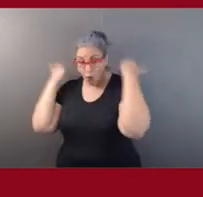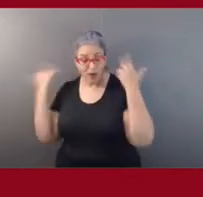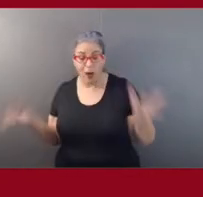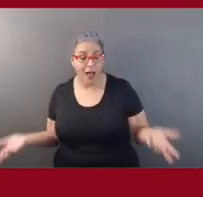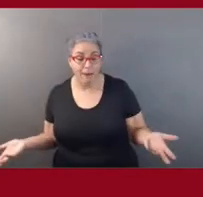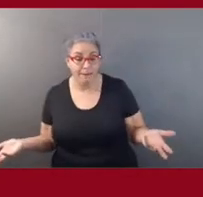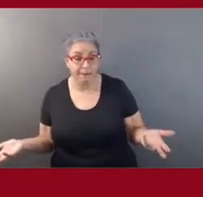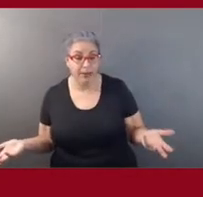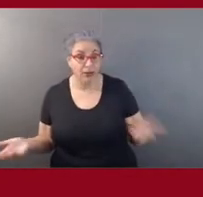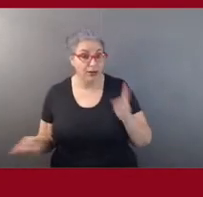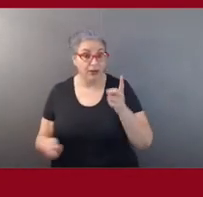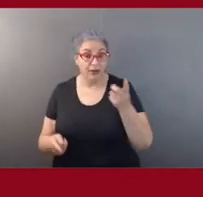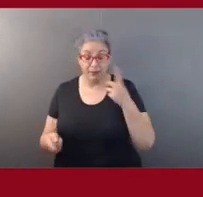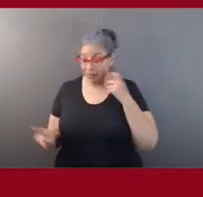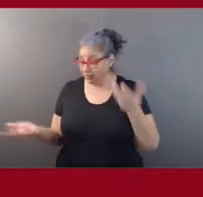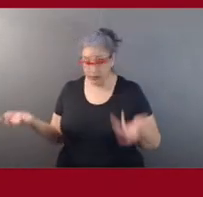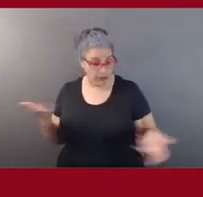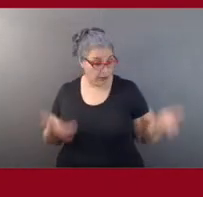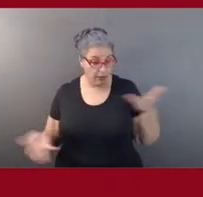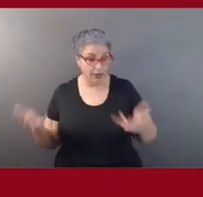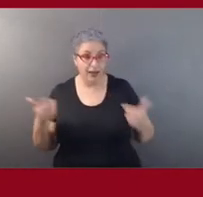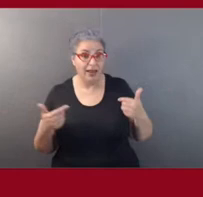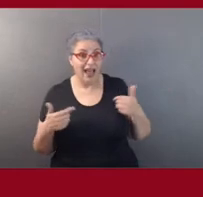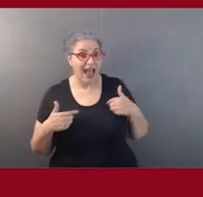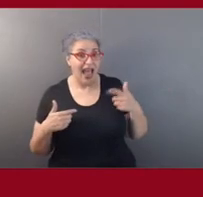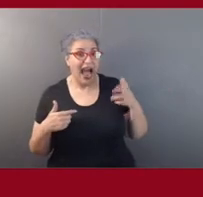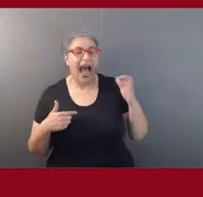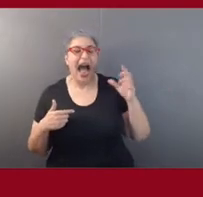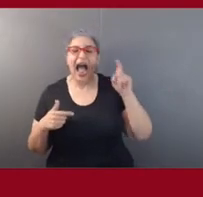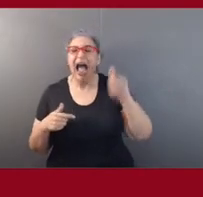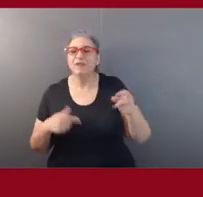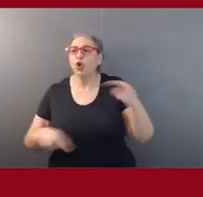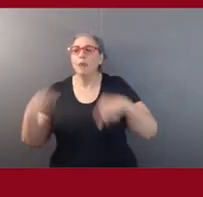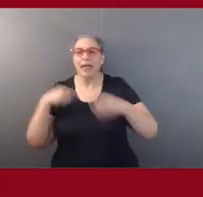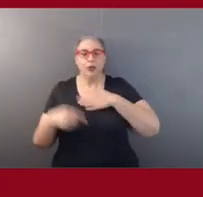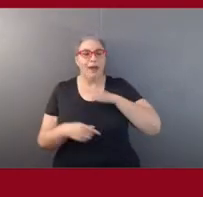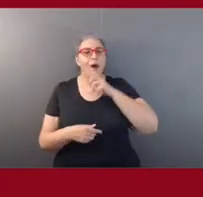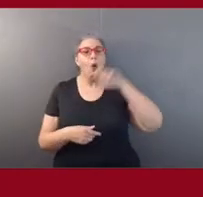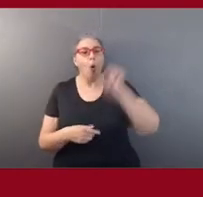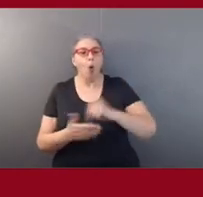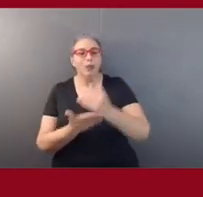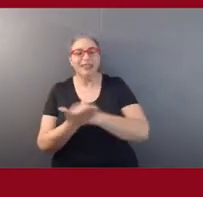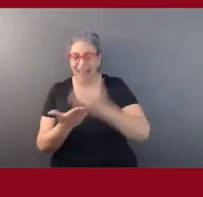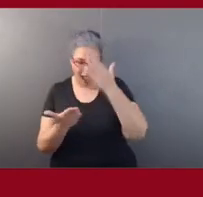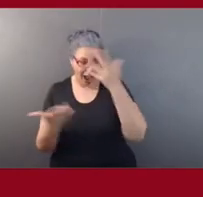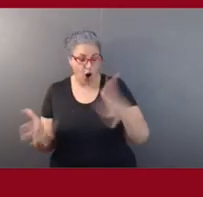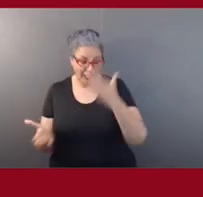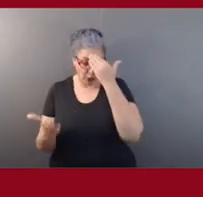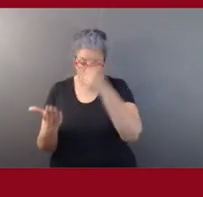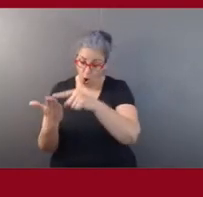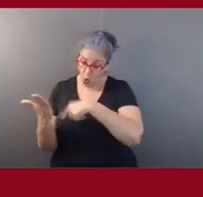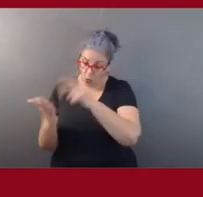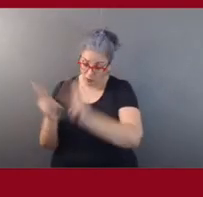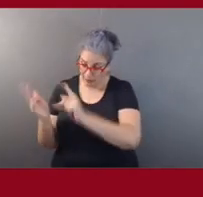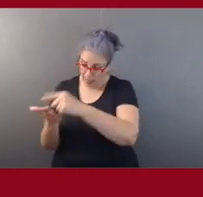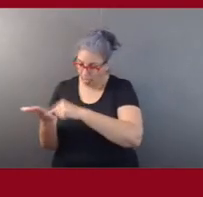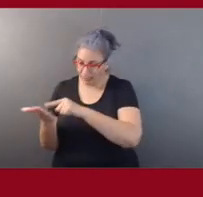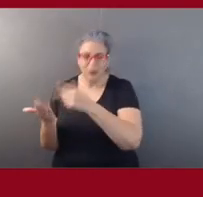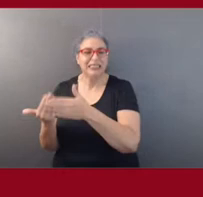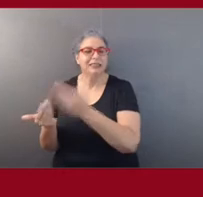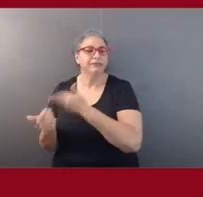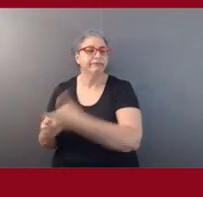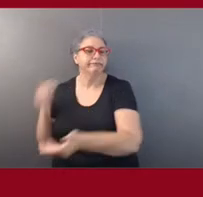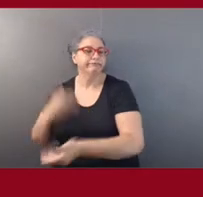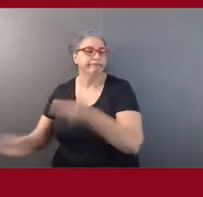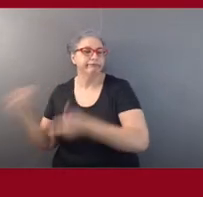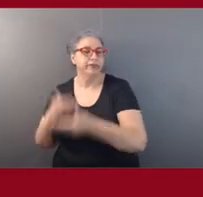over feelings of overwhelmness and like, well, I'm just going to go back to my list because I know who's on that list. And so there's this whole idea